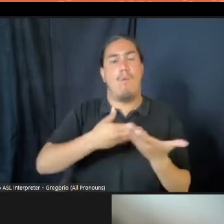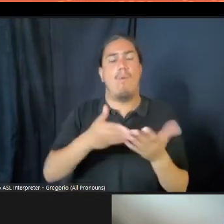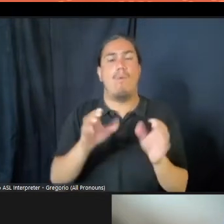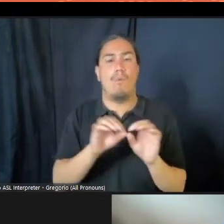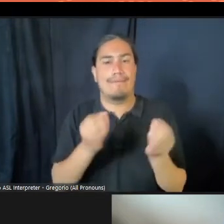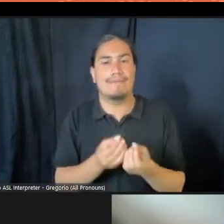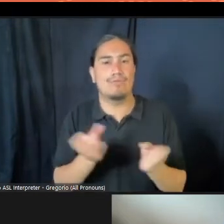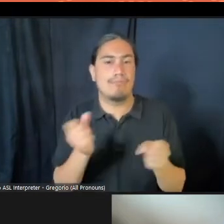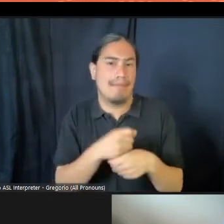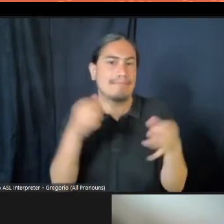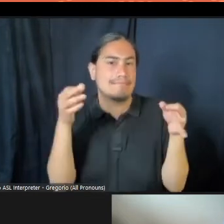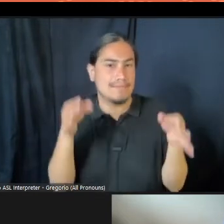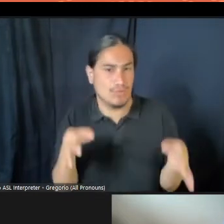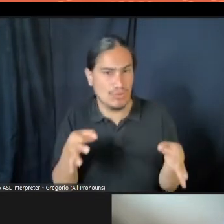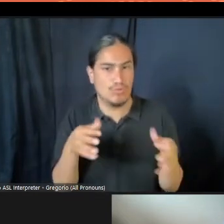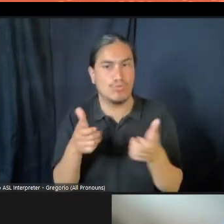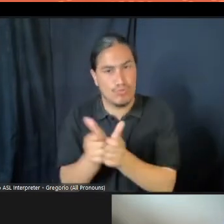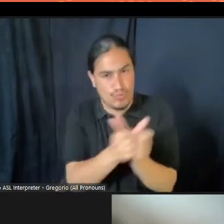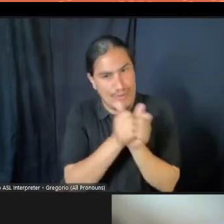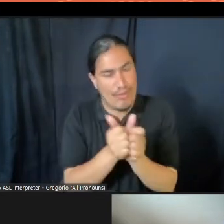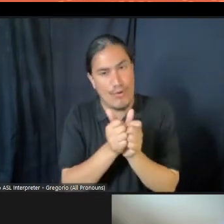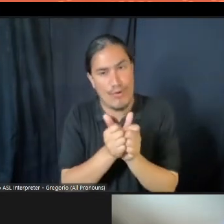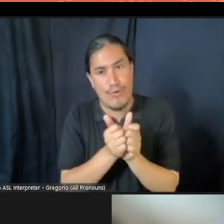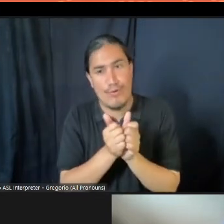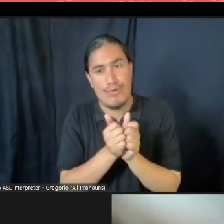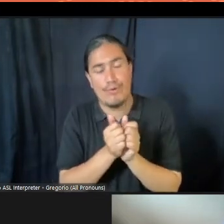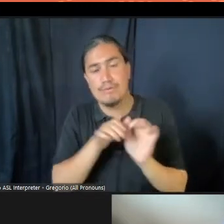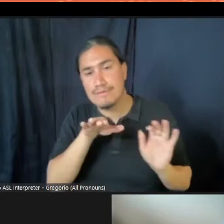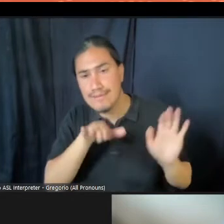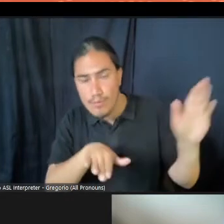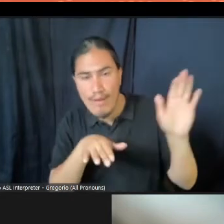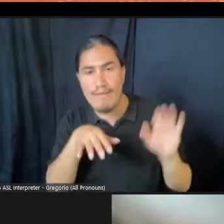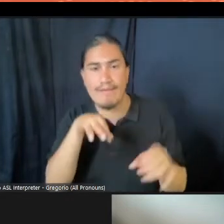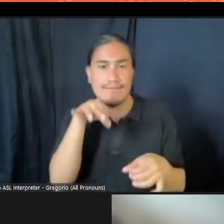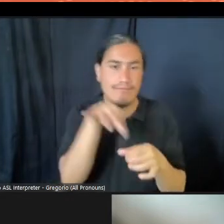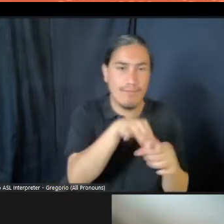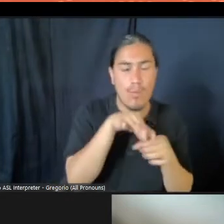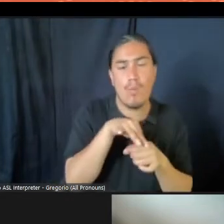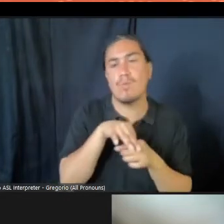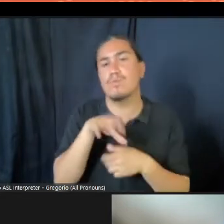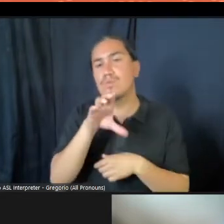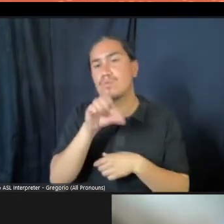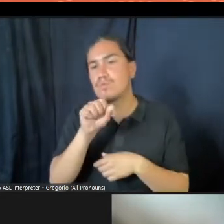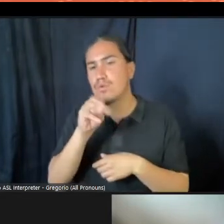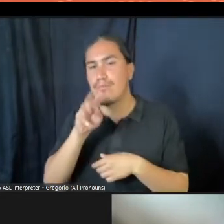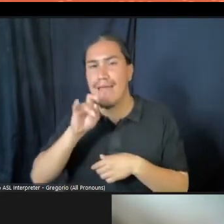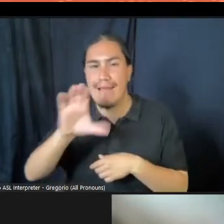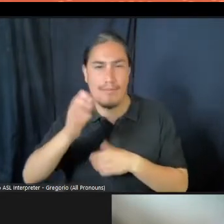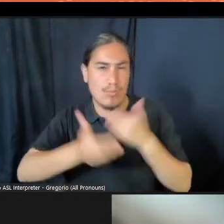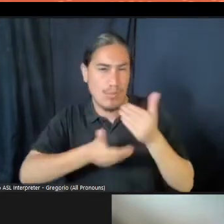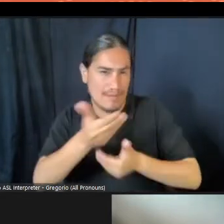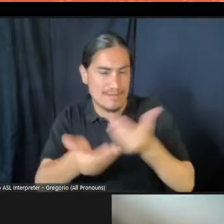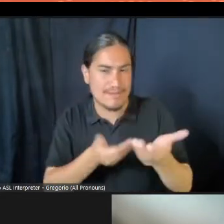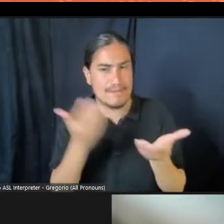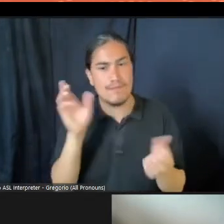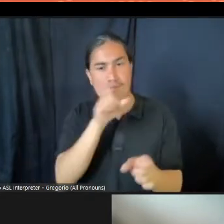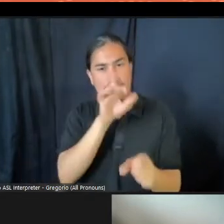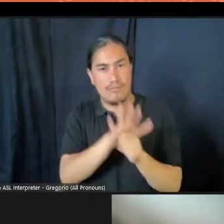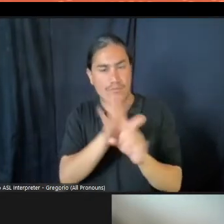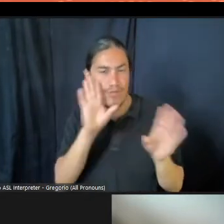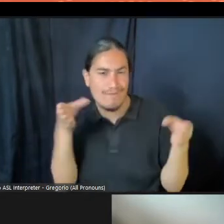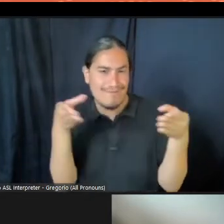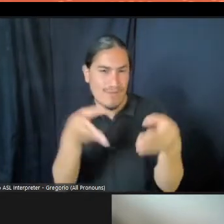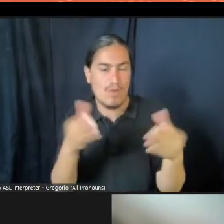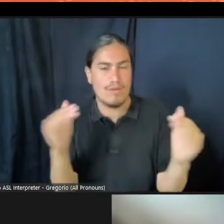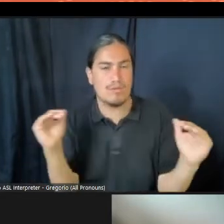decisions using consensus, democratic, and somatic processes with a continued and deeper commitment to centering justice and equity